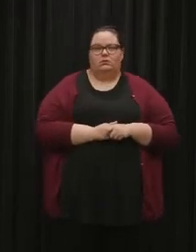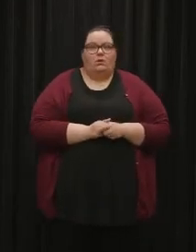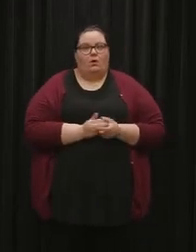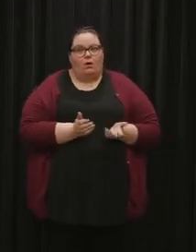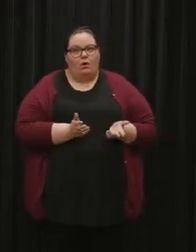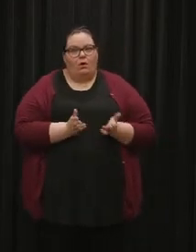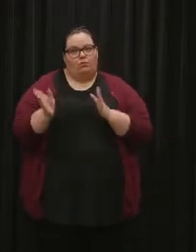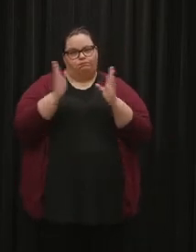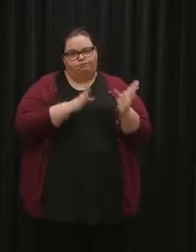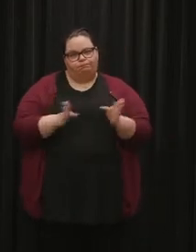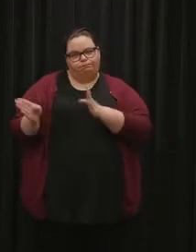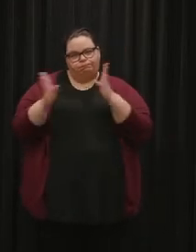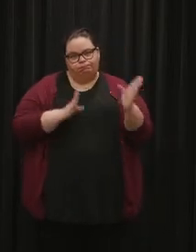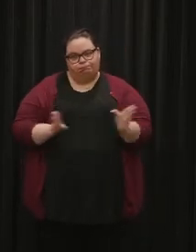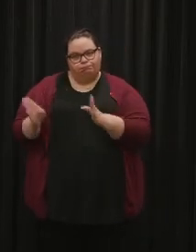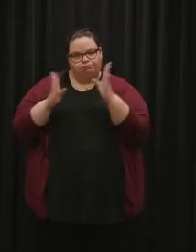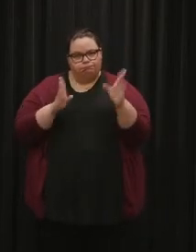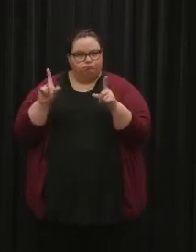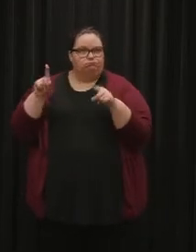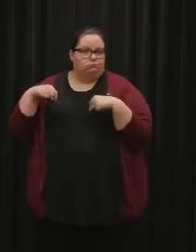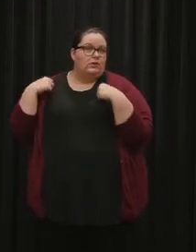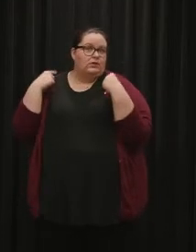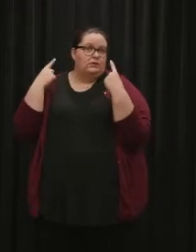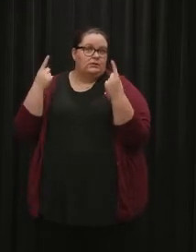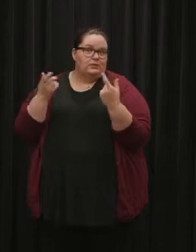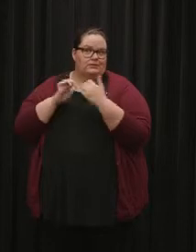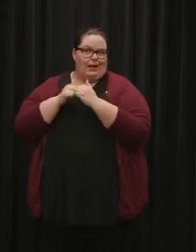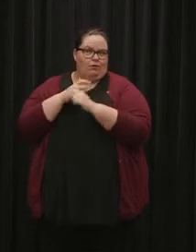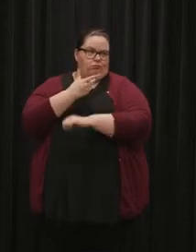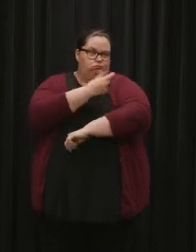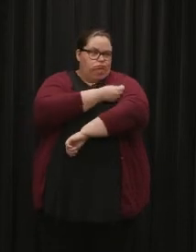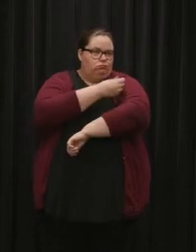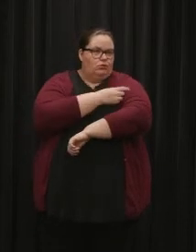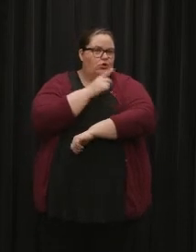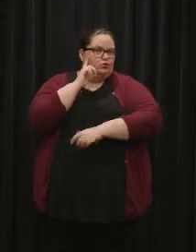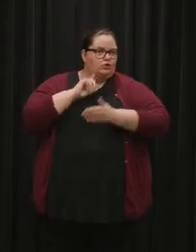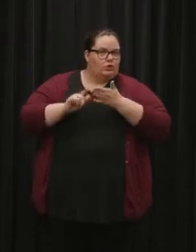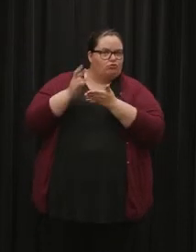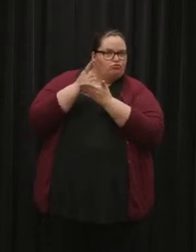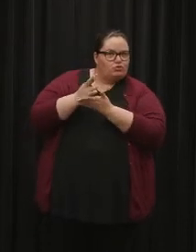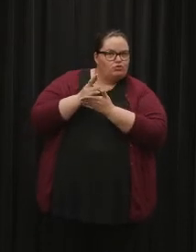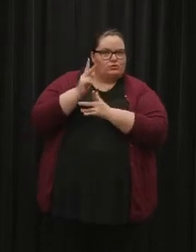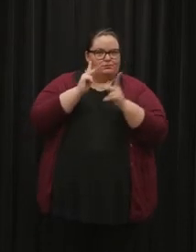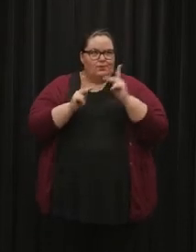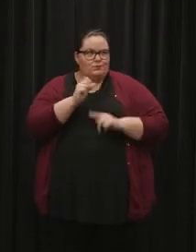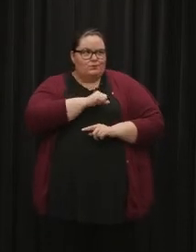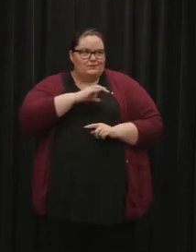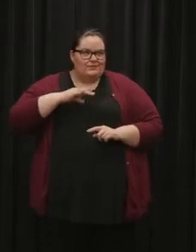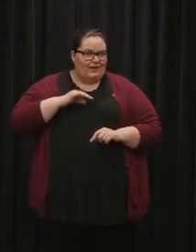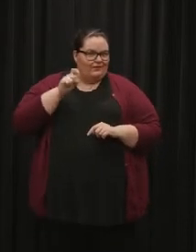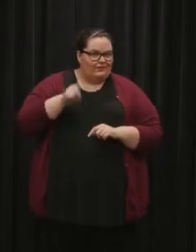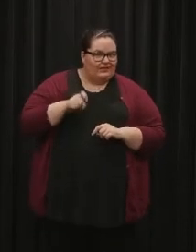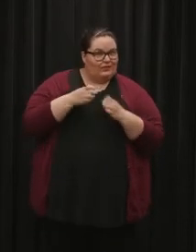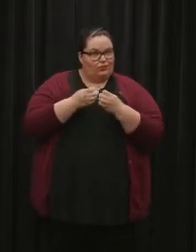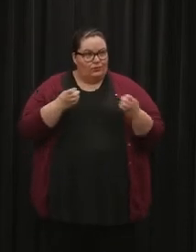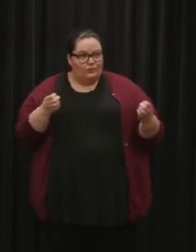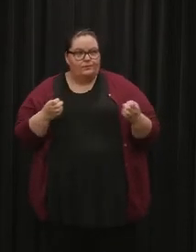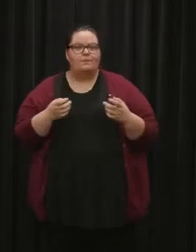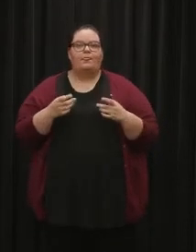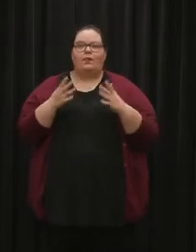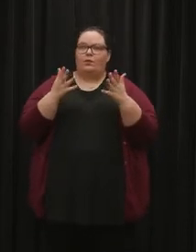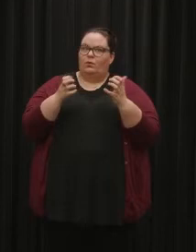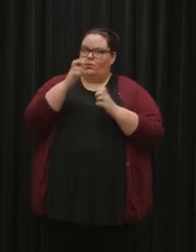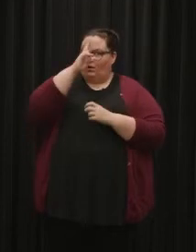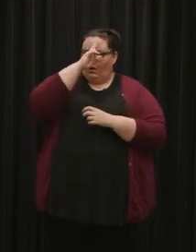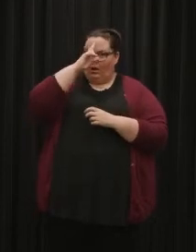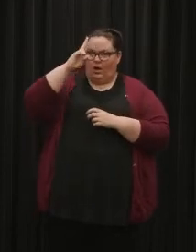Well, we have been planning our rollout for quite a while, and when we look at resources that we need to do that, we want our